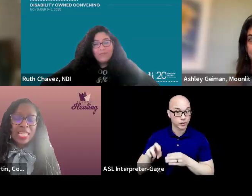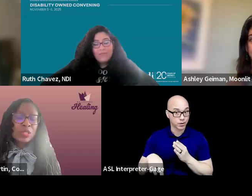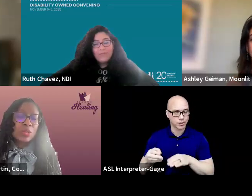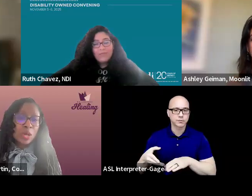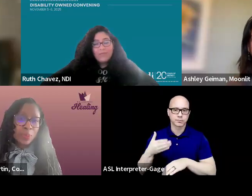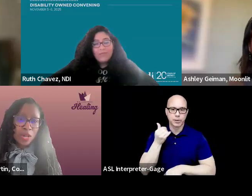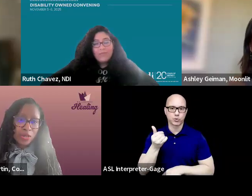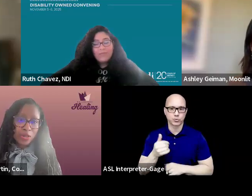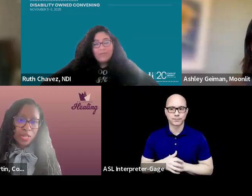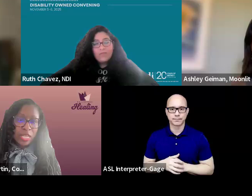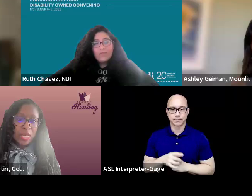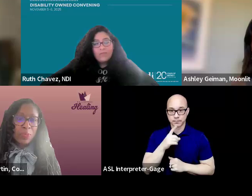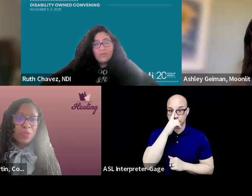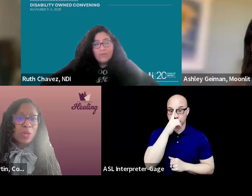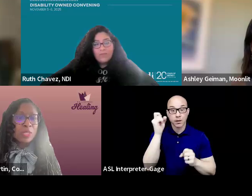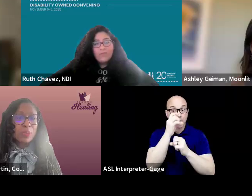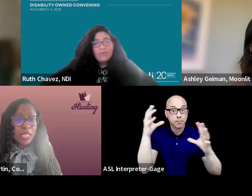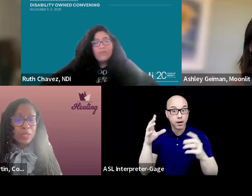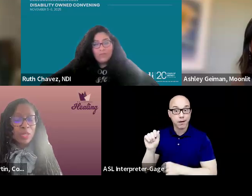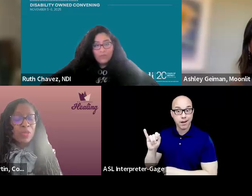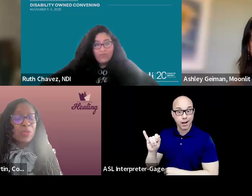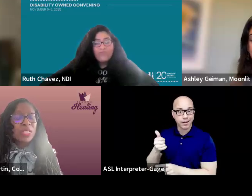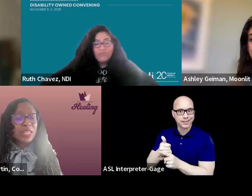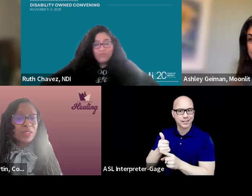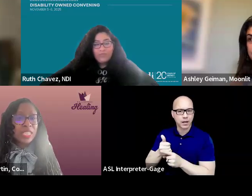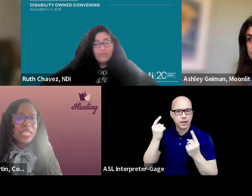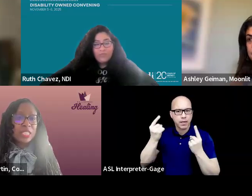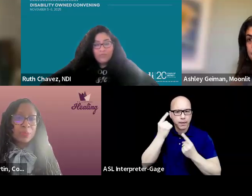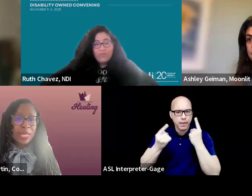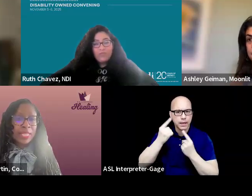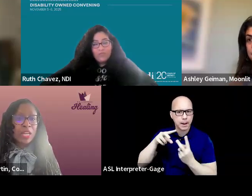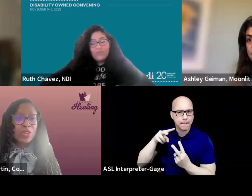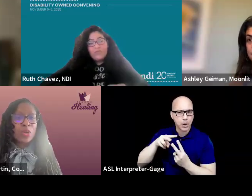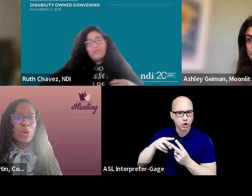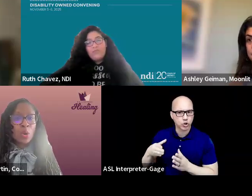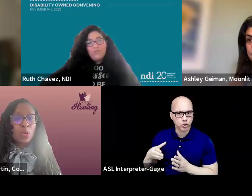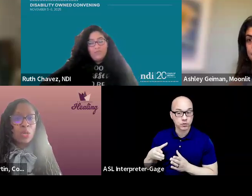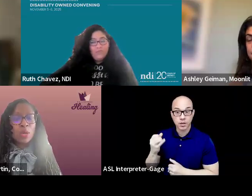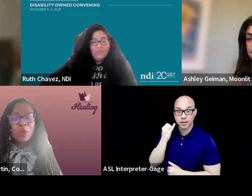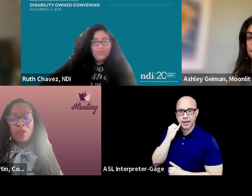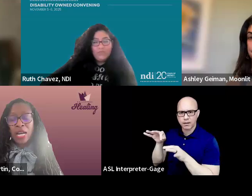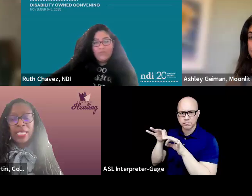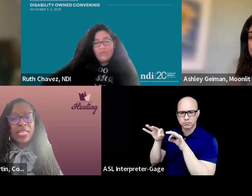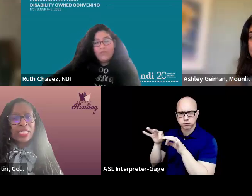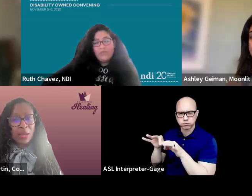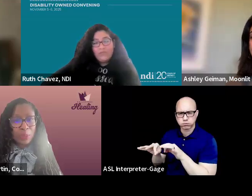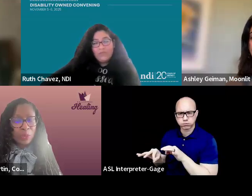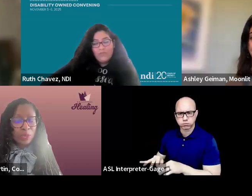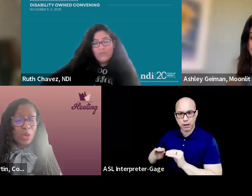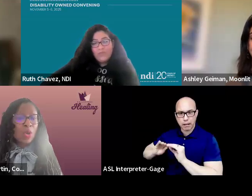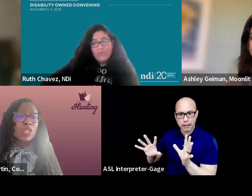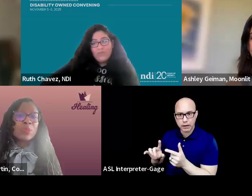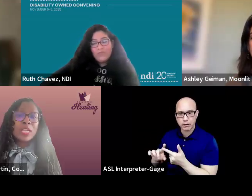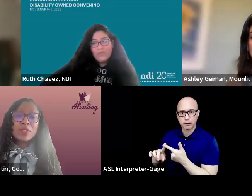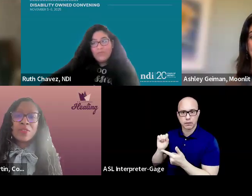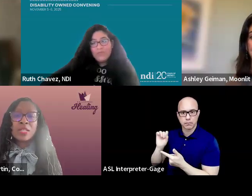of AI as a thought partner. It performs best when you clearly explain your goal, provide